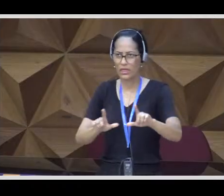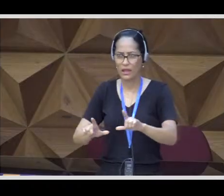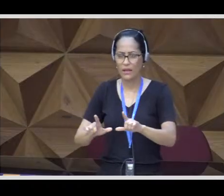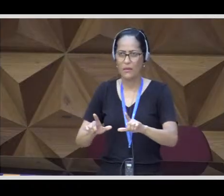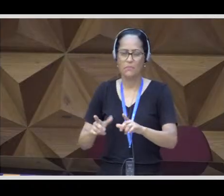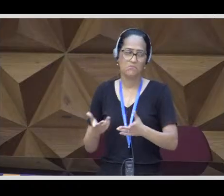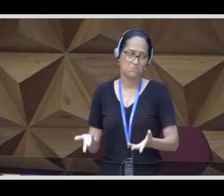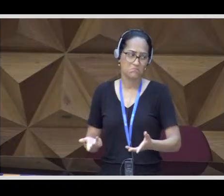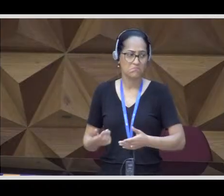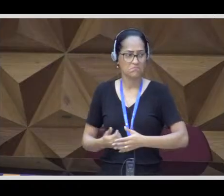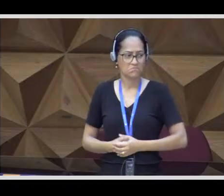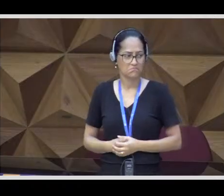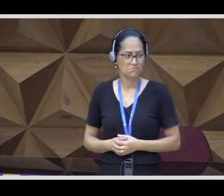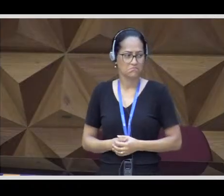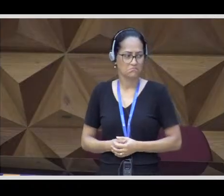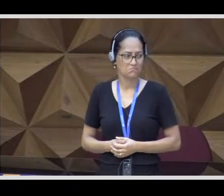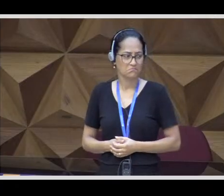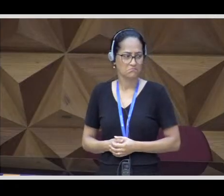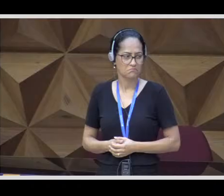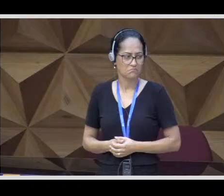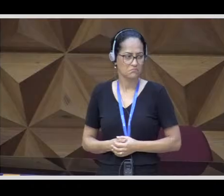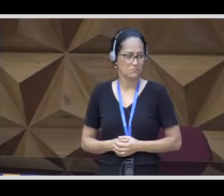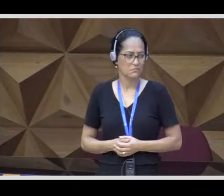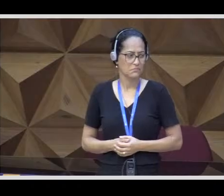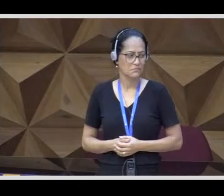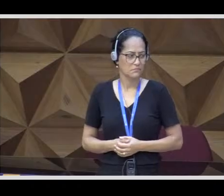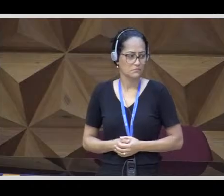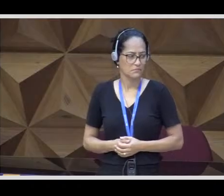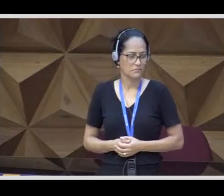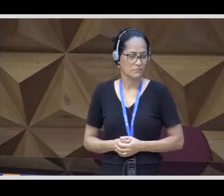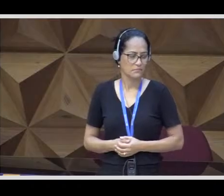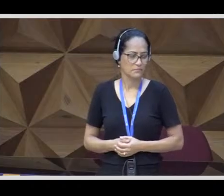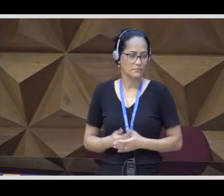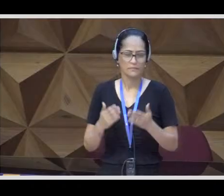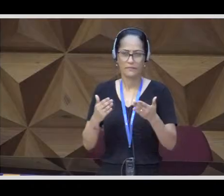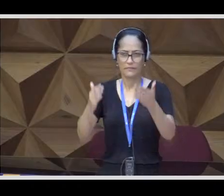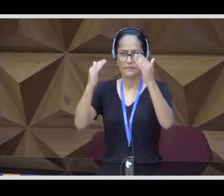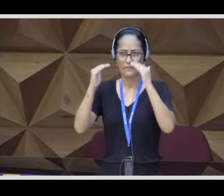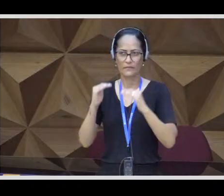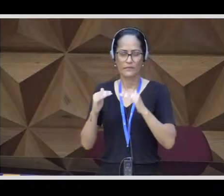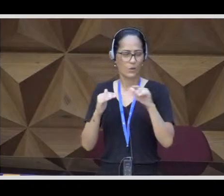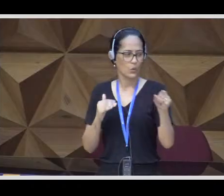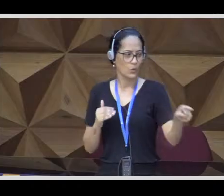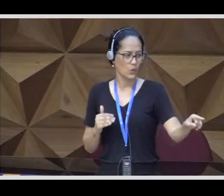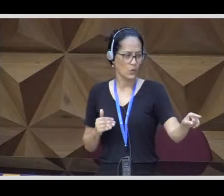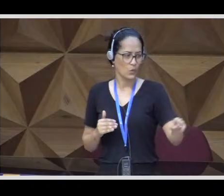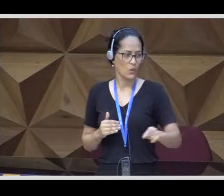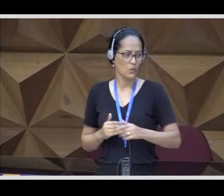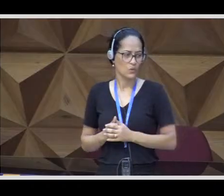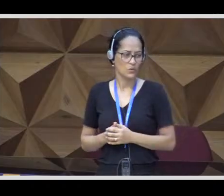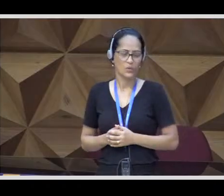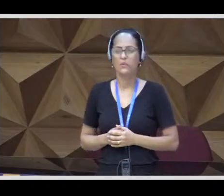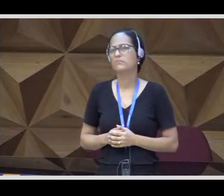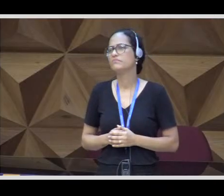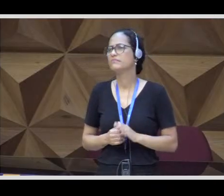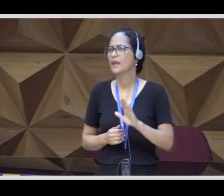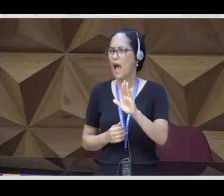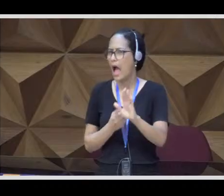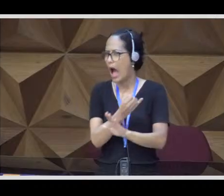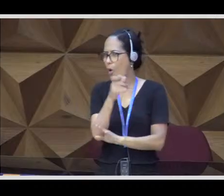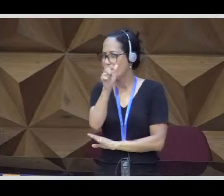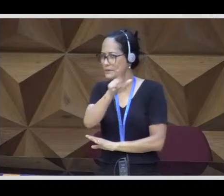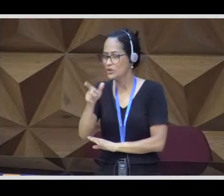Now this is what we called avoidance. So we had the shielders who put the screens blocking everybody out.